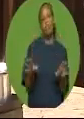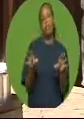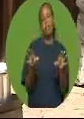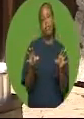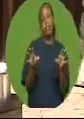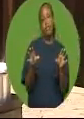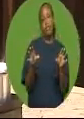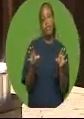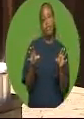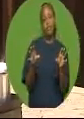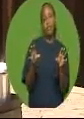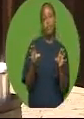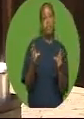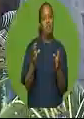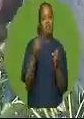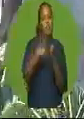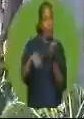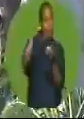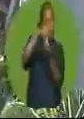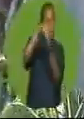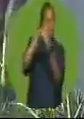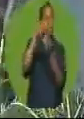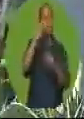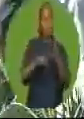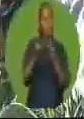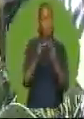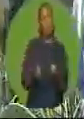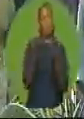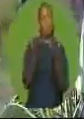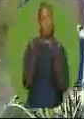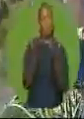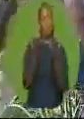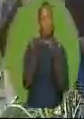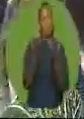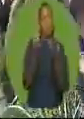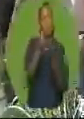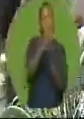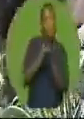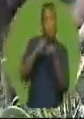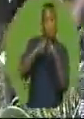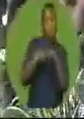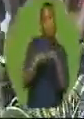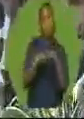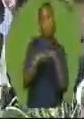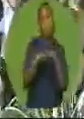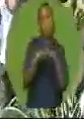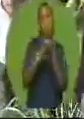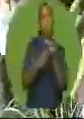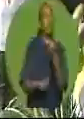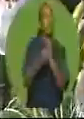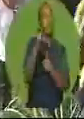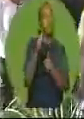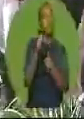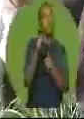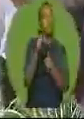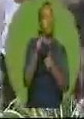unemployment, inflation, population explosion are some of the problems that